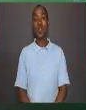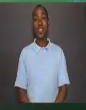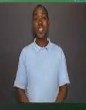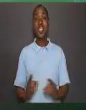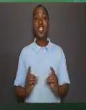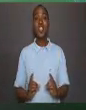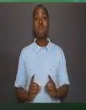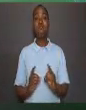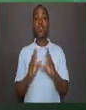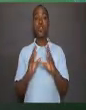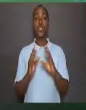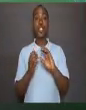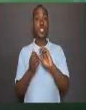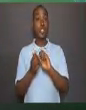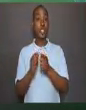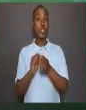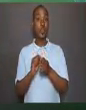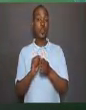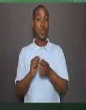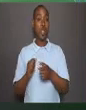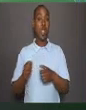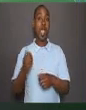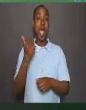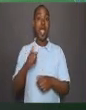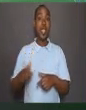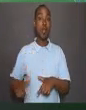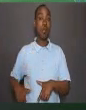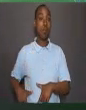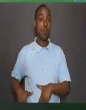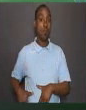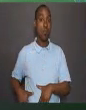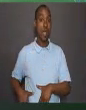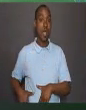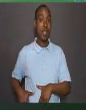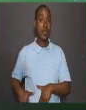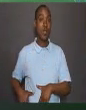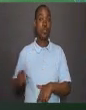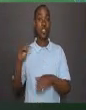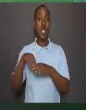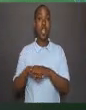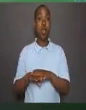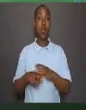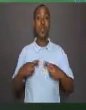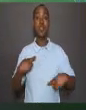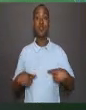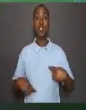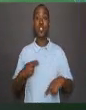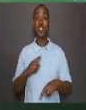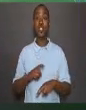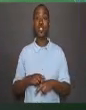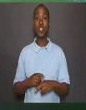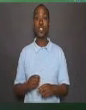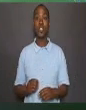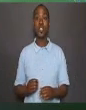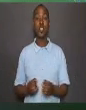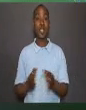Diffusion exchanges the air in the lungs during respiration. We know